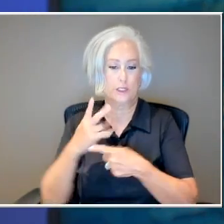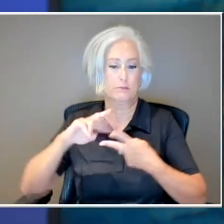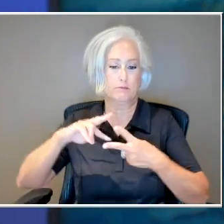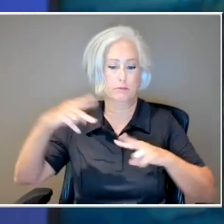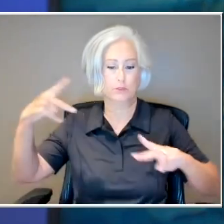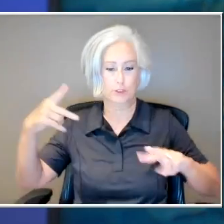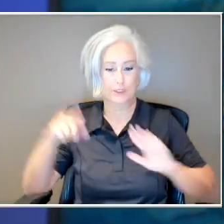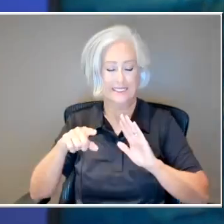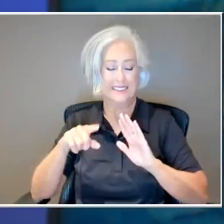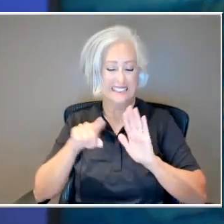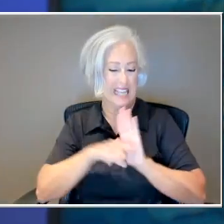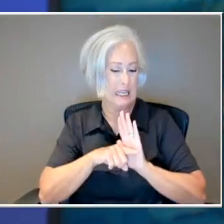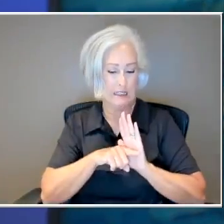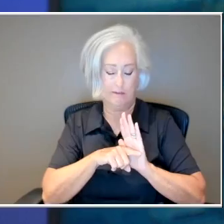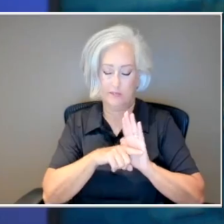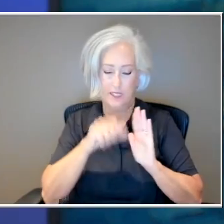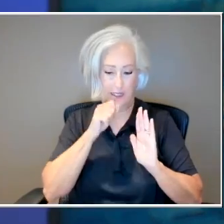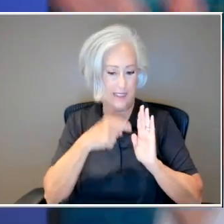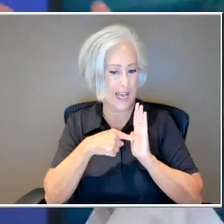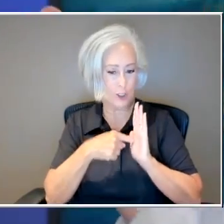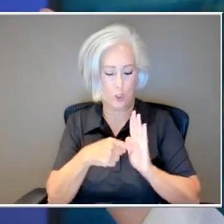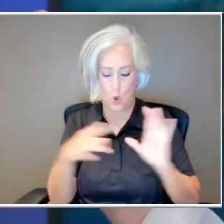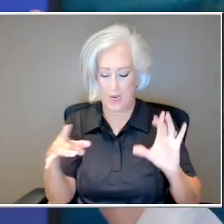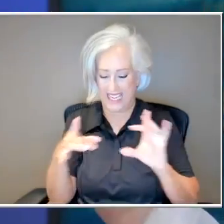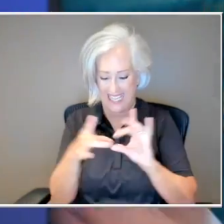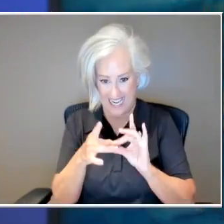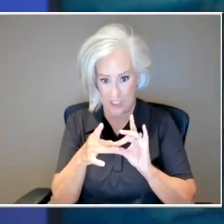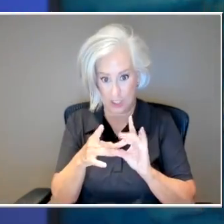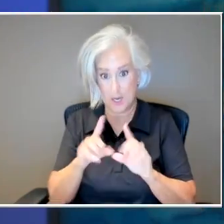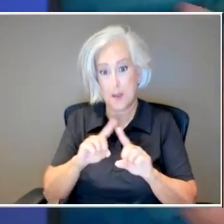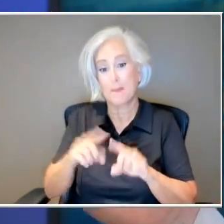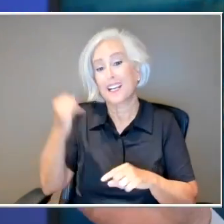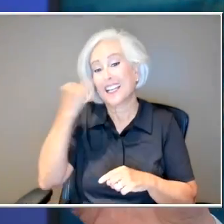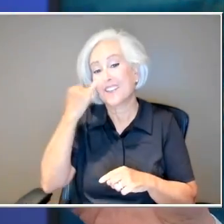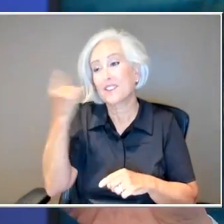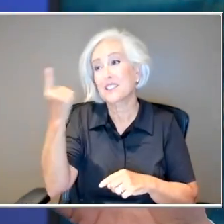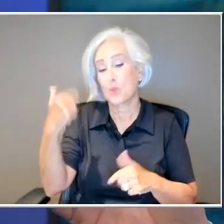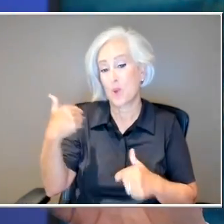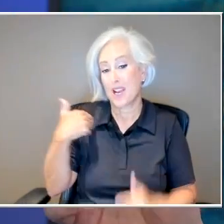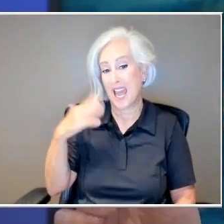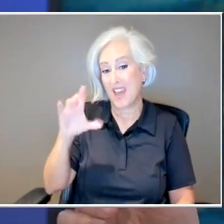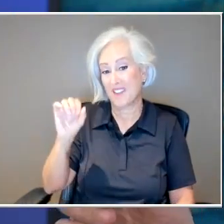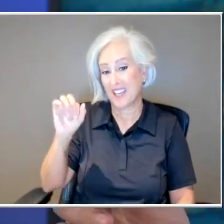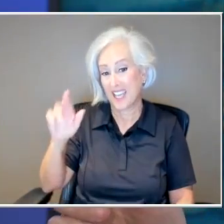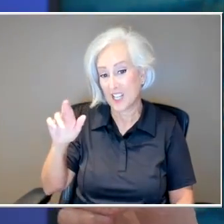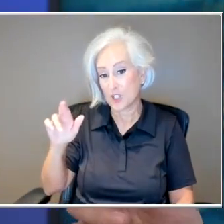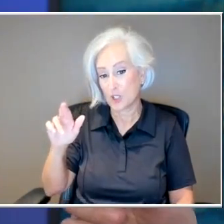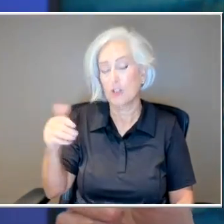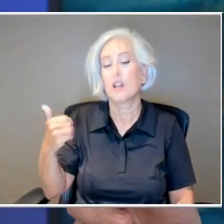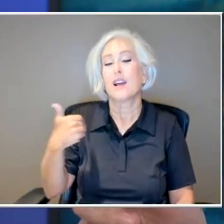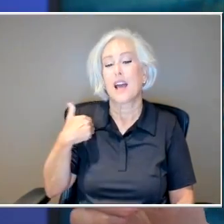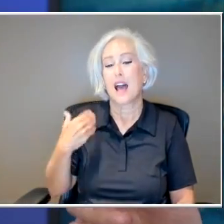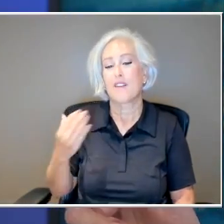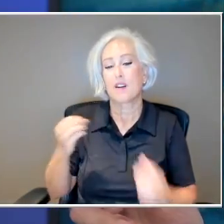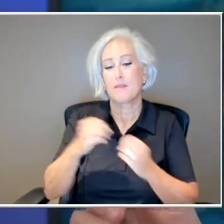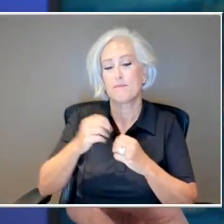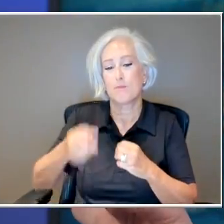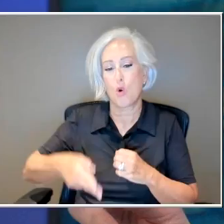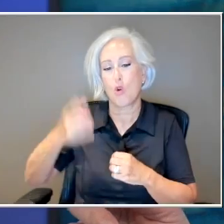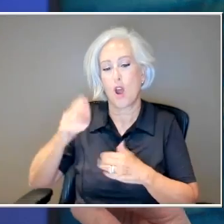once somebody has a cancer, they're at higher risk of other cancers. And whether or not we have a gene that